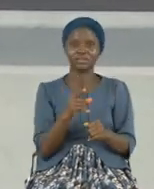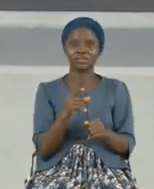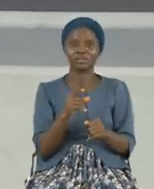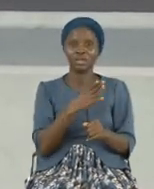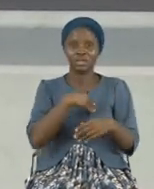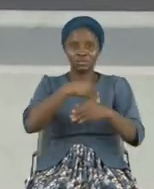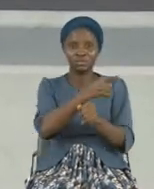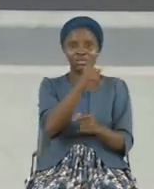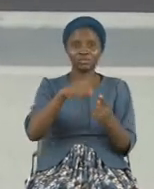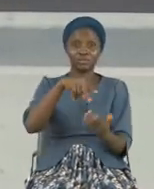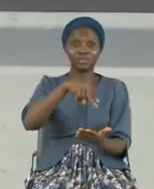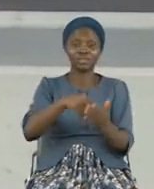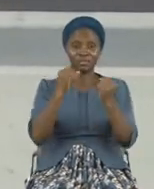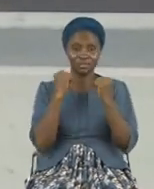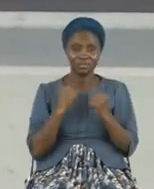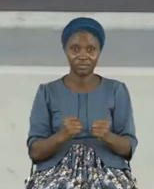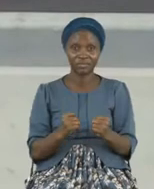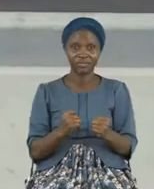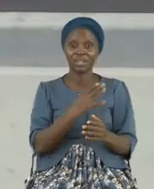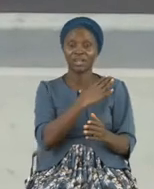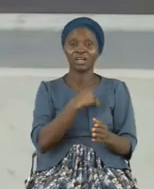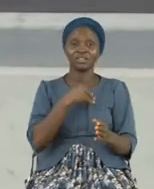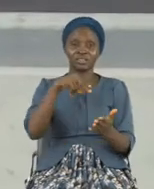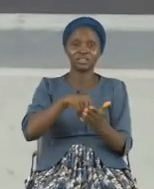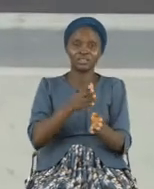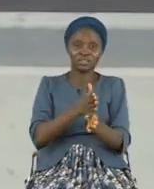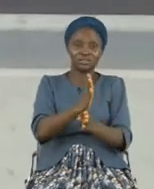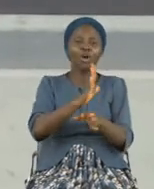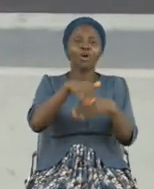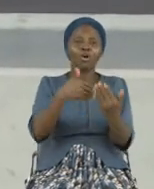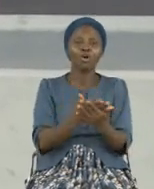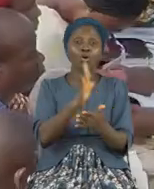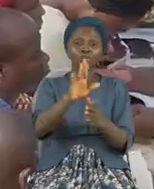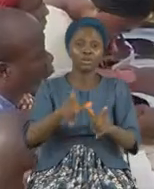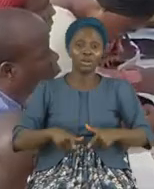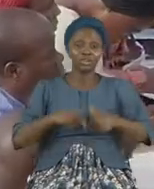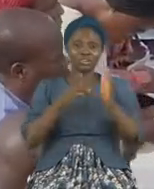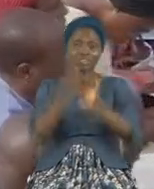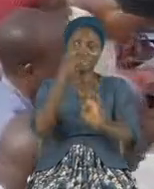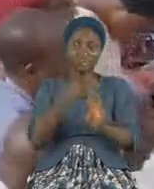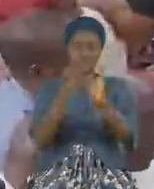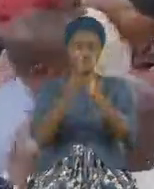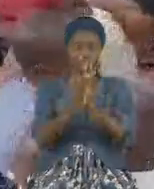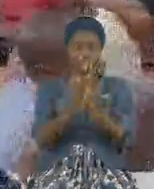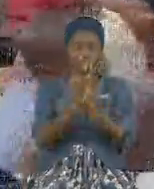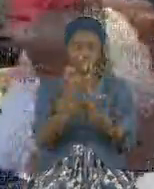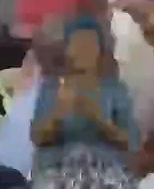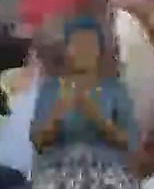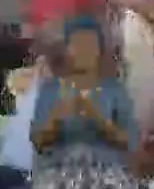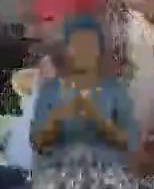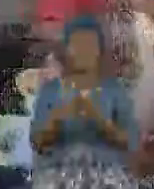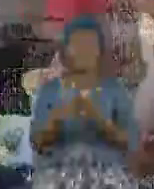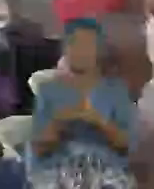stand firm and stand straight all your life in Jesus' name. Amen. Give me a good by